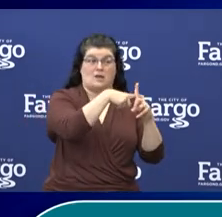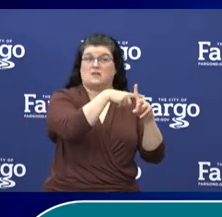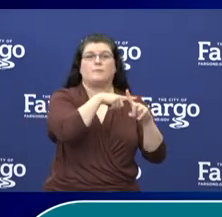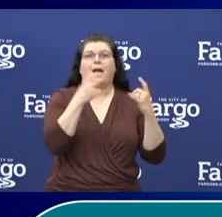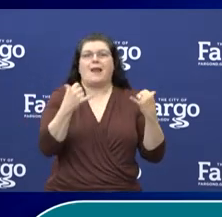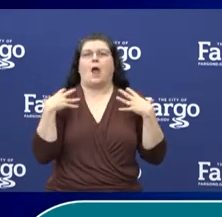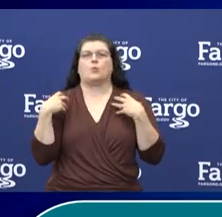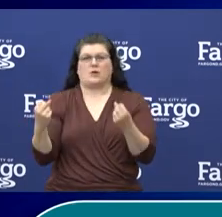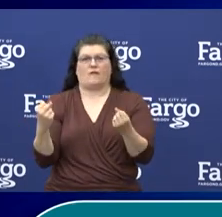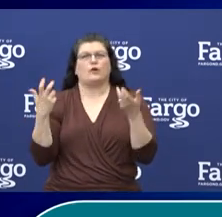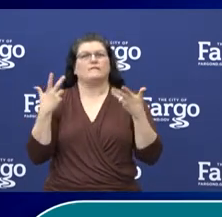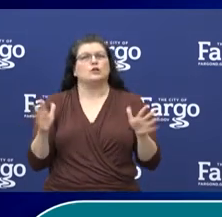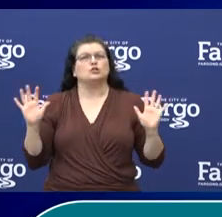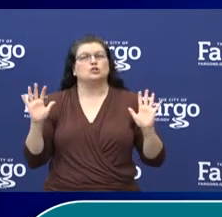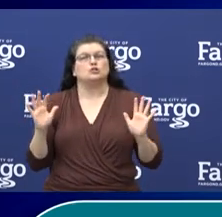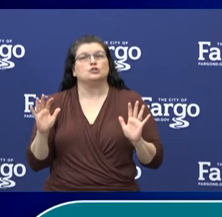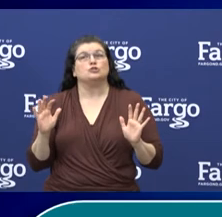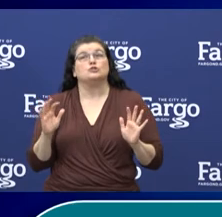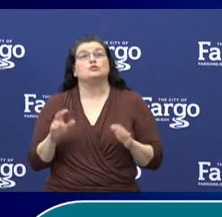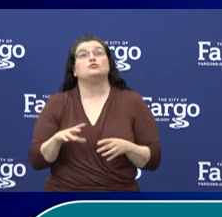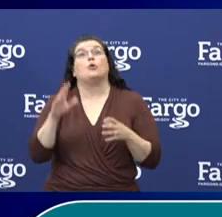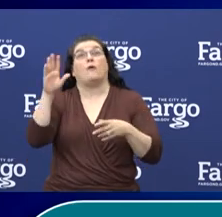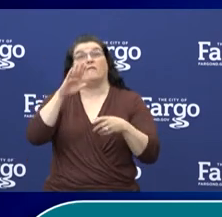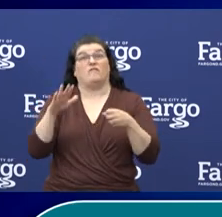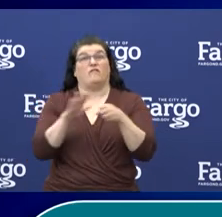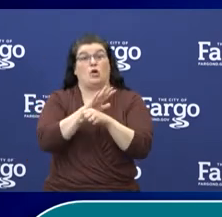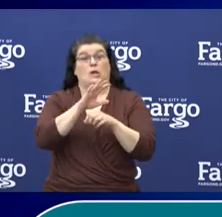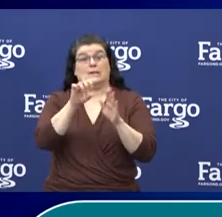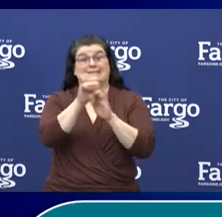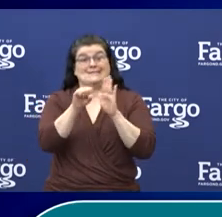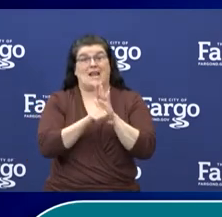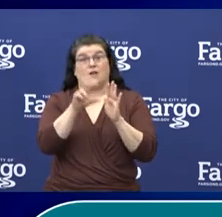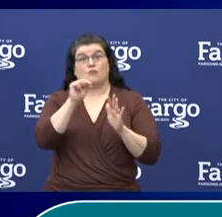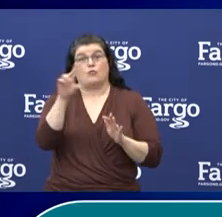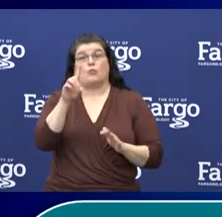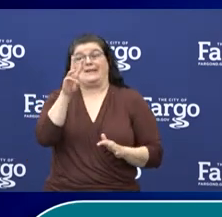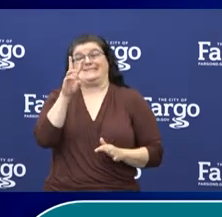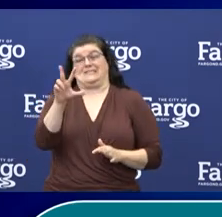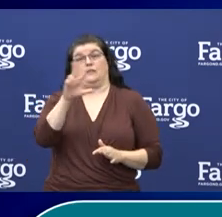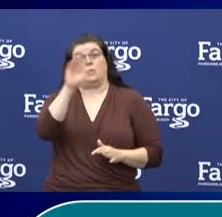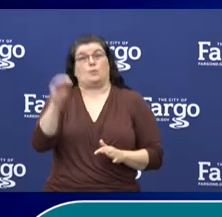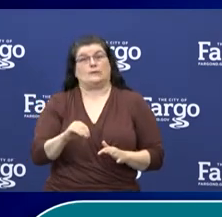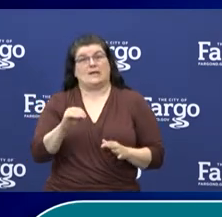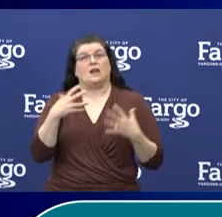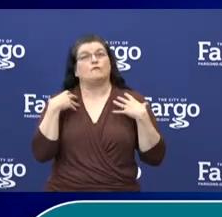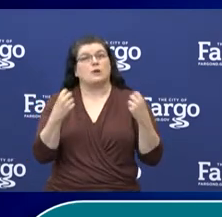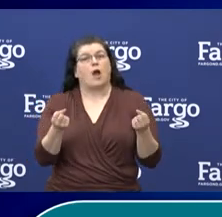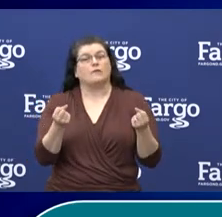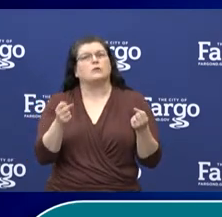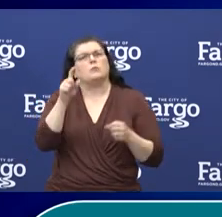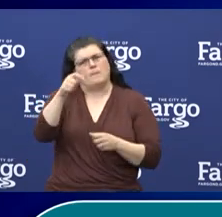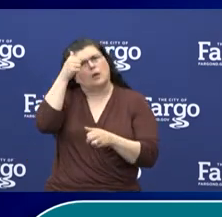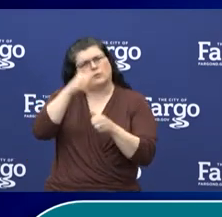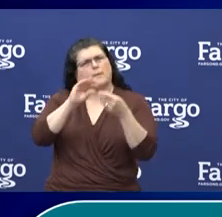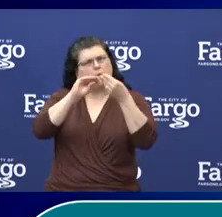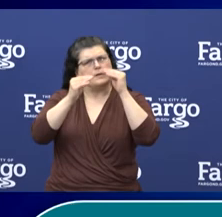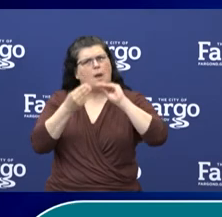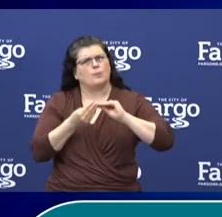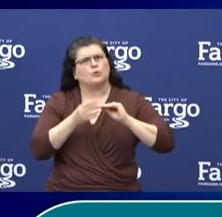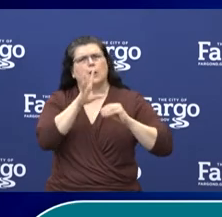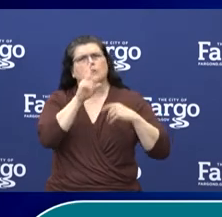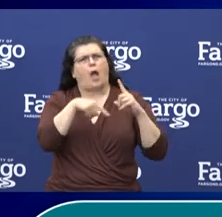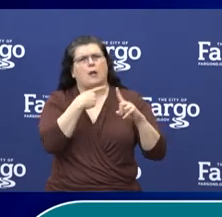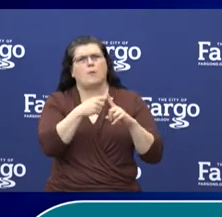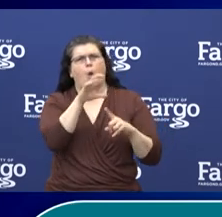recovered. And throughout the state, 63% of the people have recovered from the virus as well. So we have to remember that when we're talking about